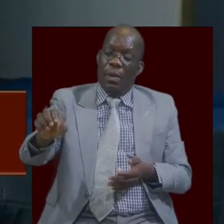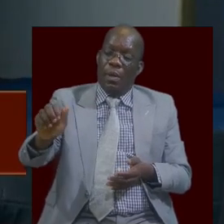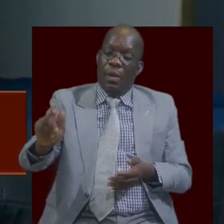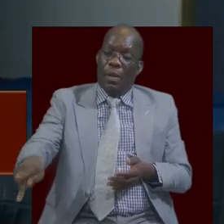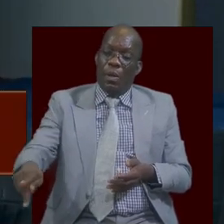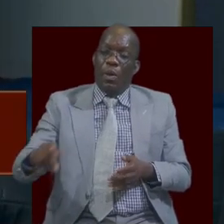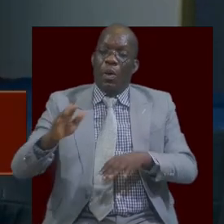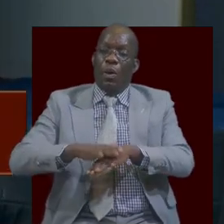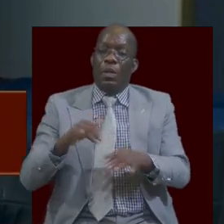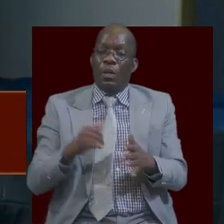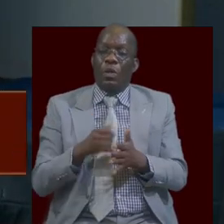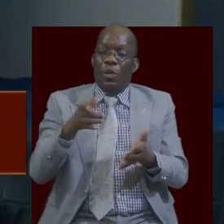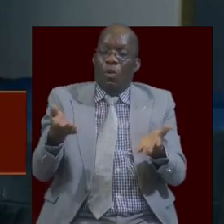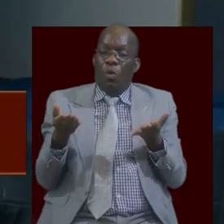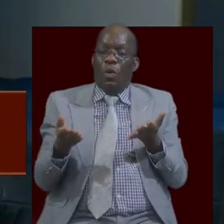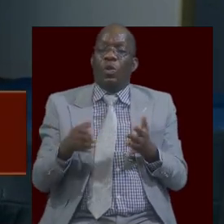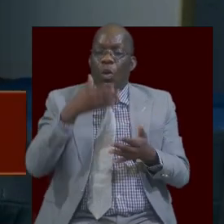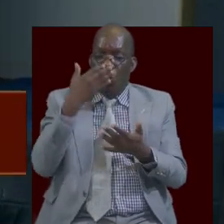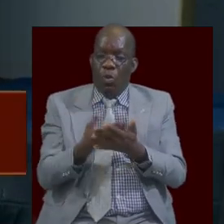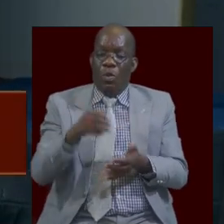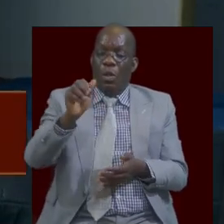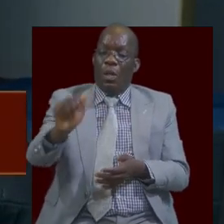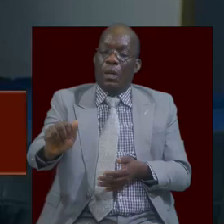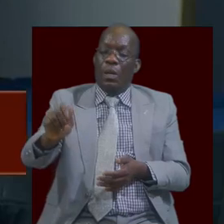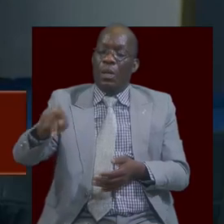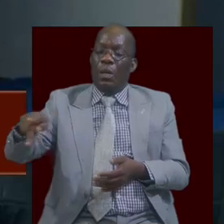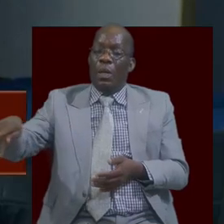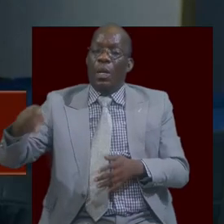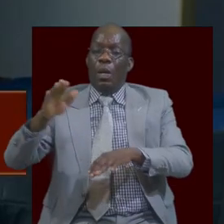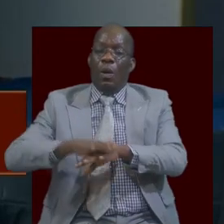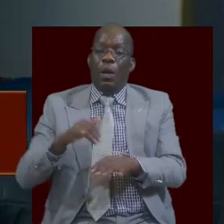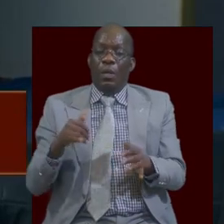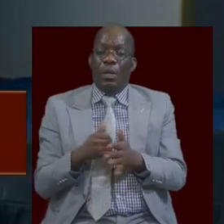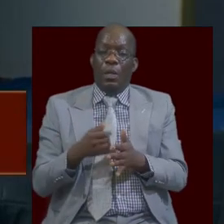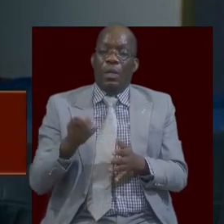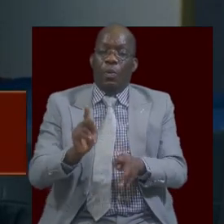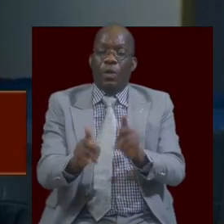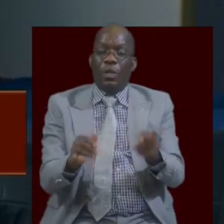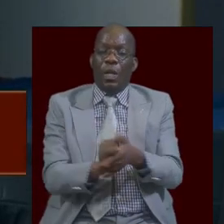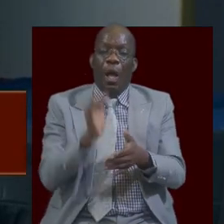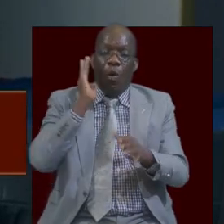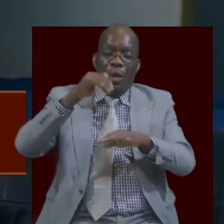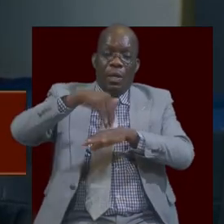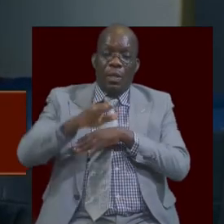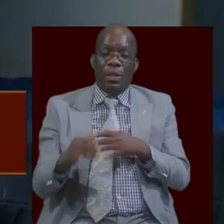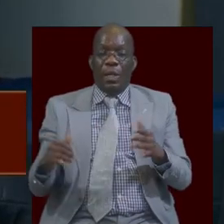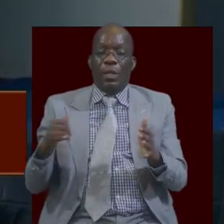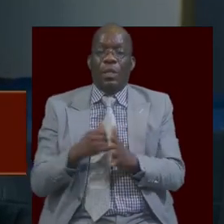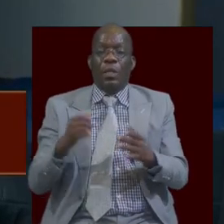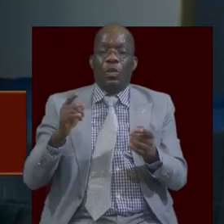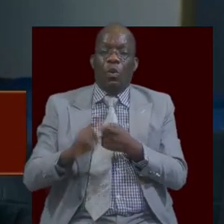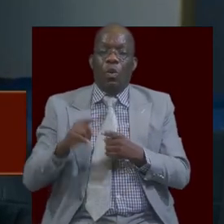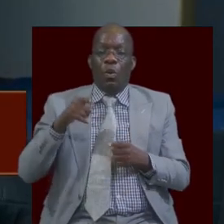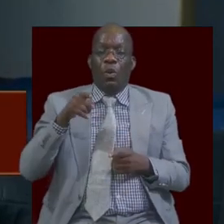uplifting a program, and the person is going to send the programs to you. He said, it's in